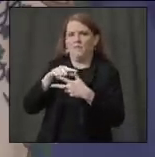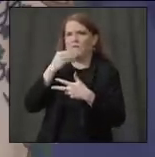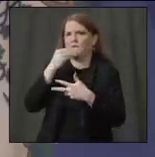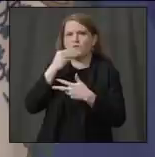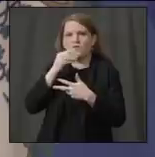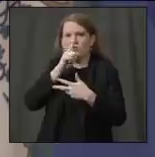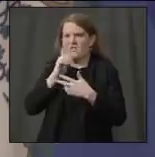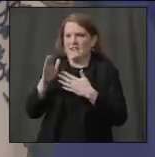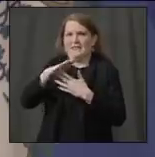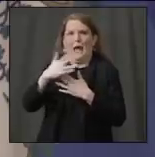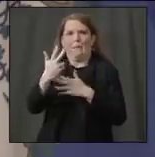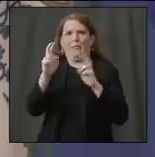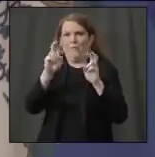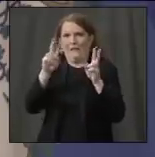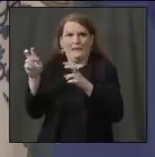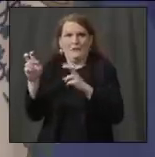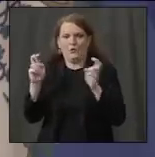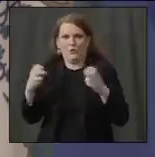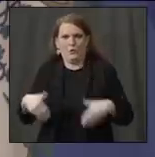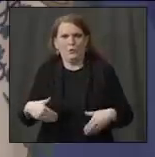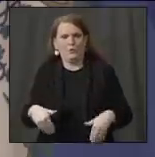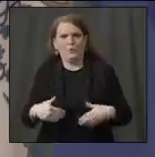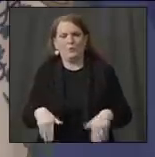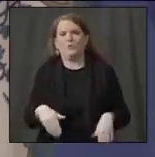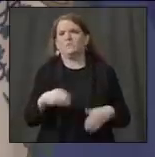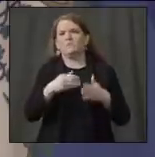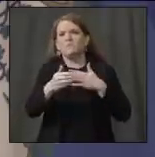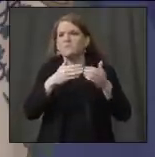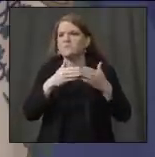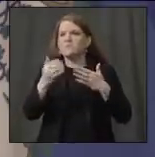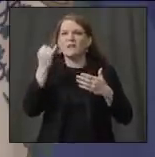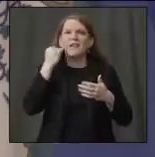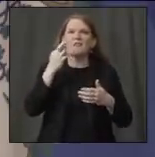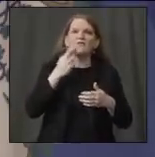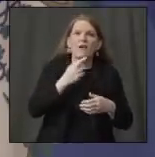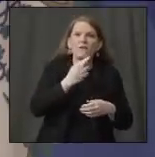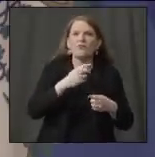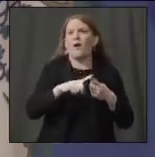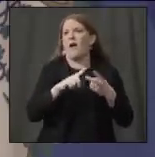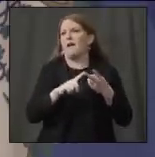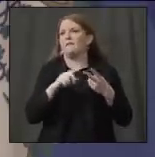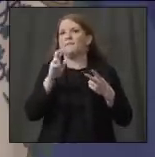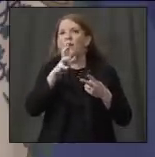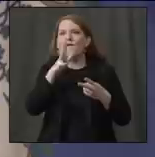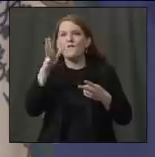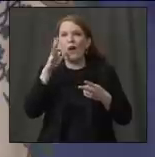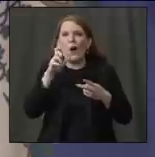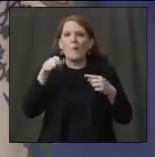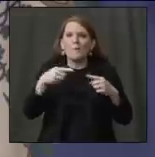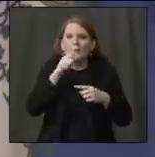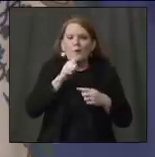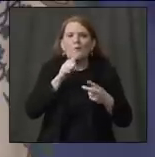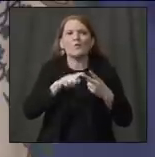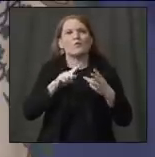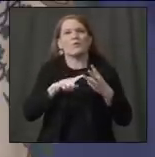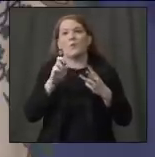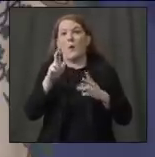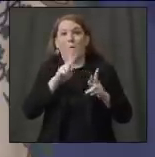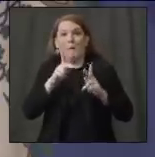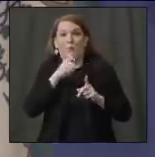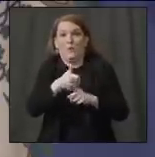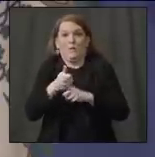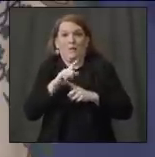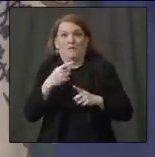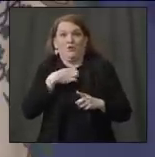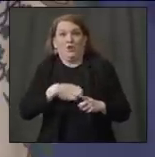Be they farms, be they restaurants, or just folks trying to get a meal. And as you remember, Susan Beiswitz and I were at Rentschler